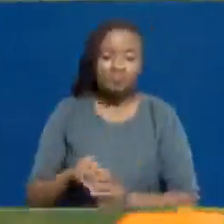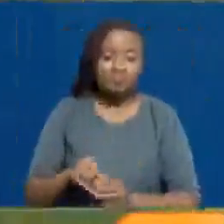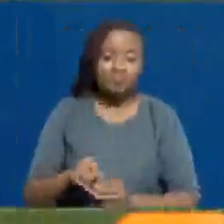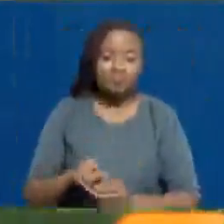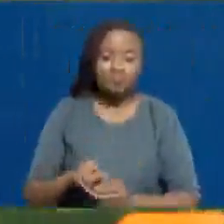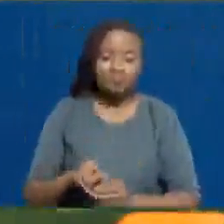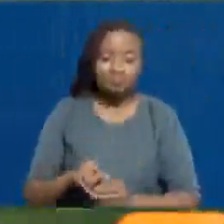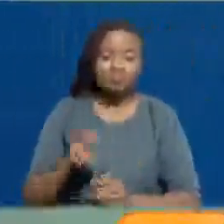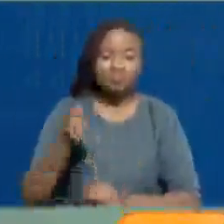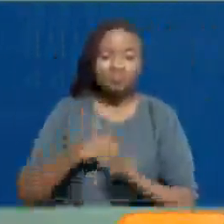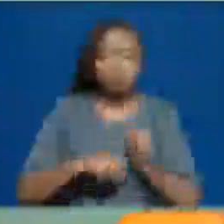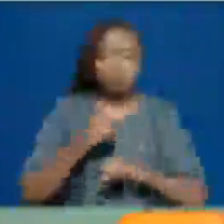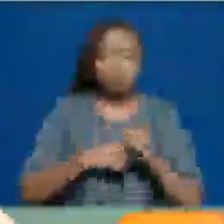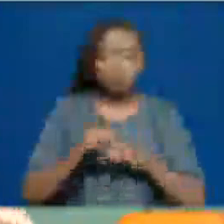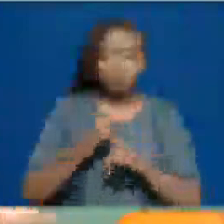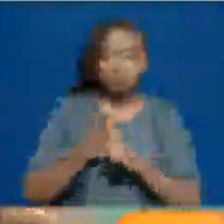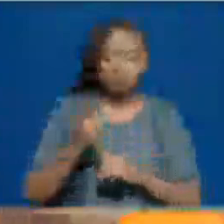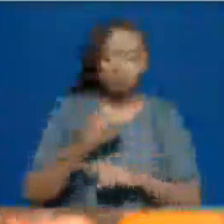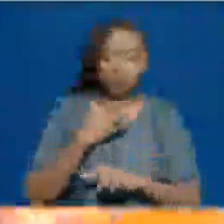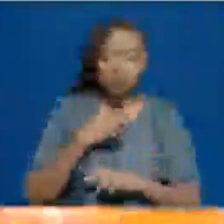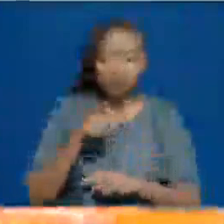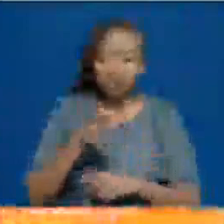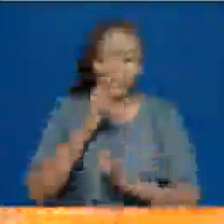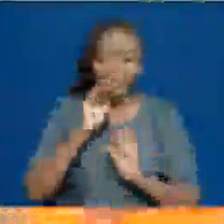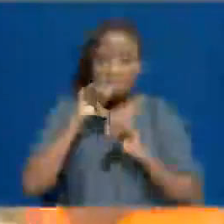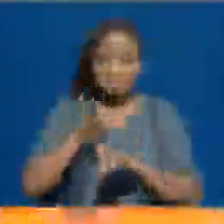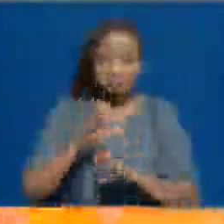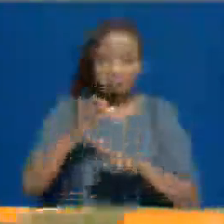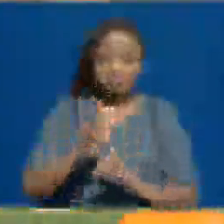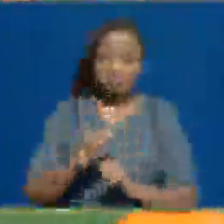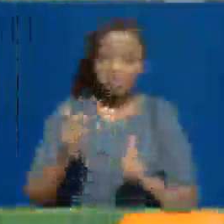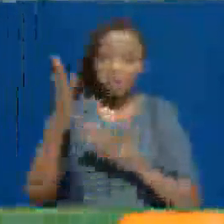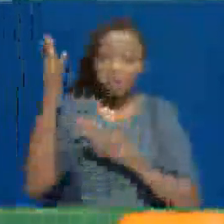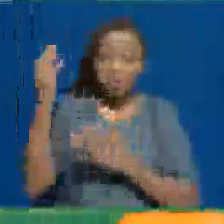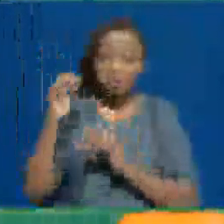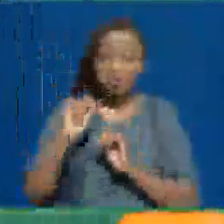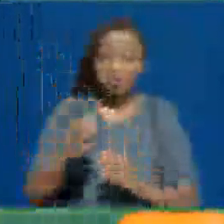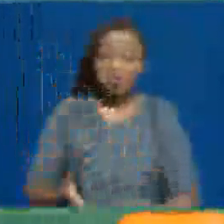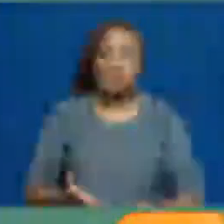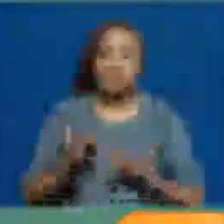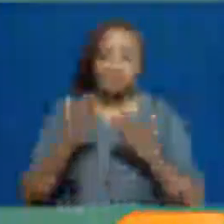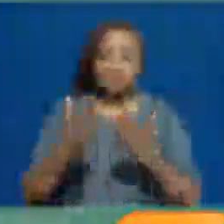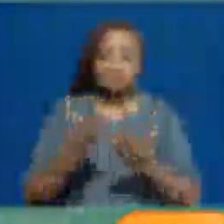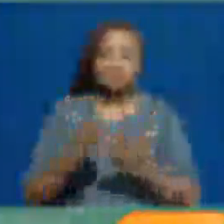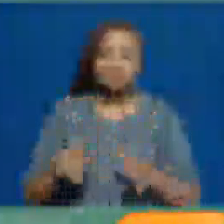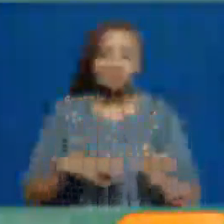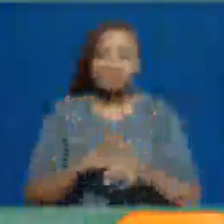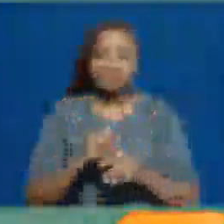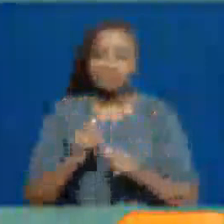are doubling their efforts to maintain the ocean's ecosystem, hoping to provide a benchmark to save the